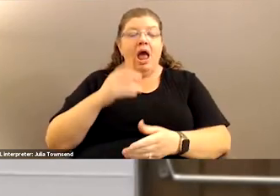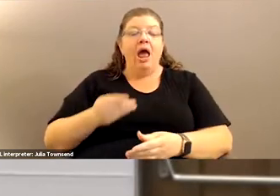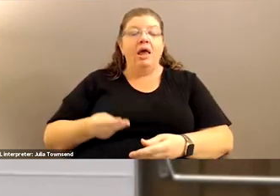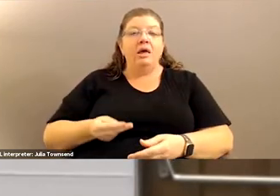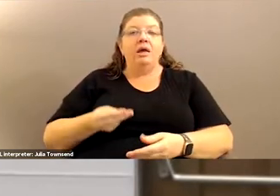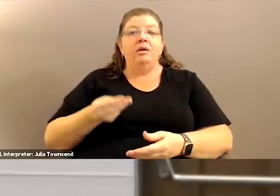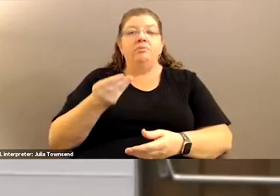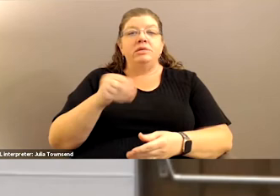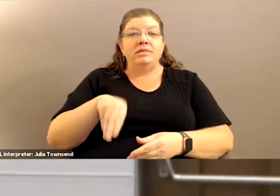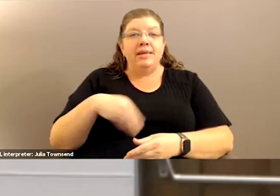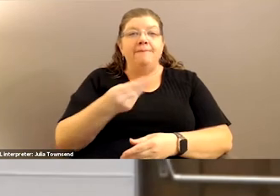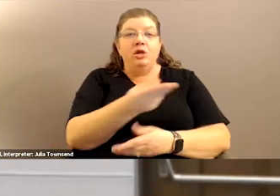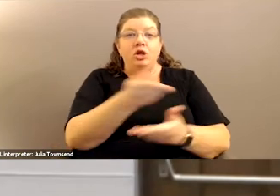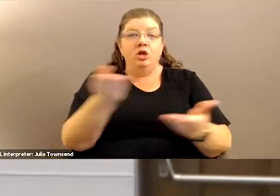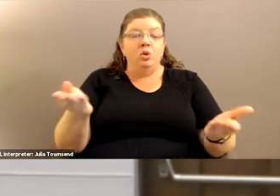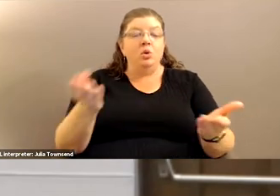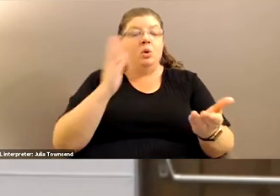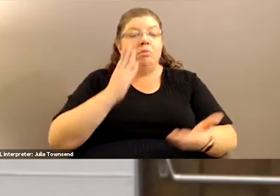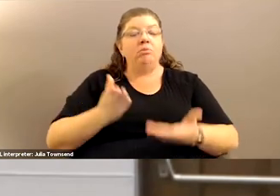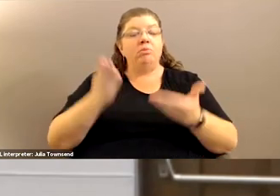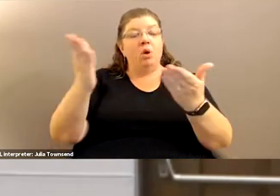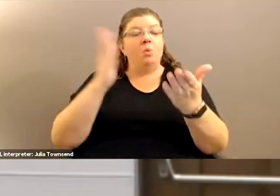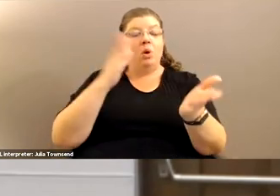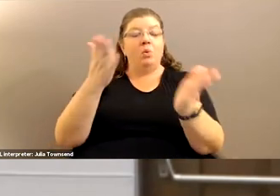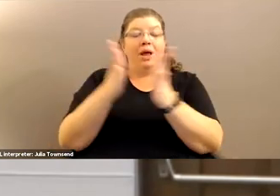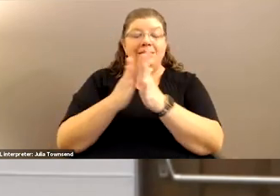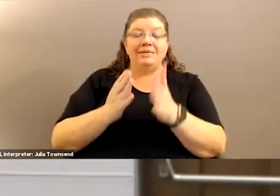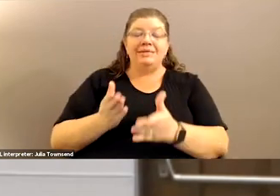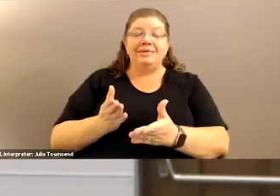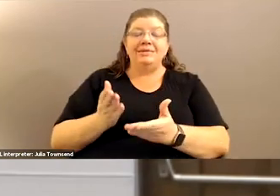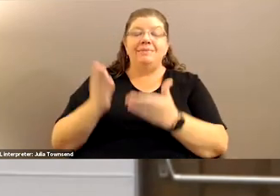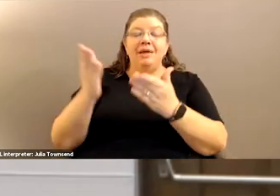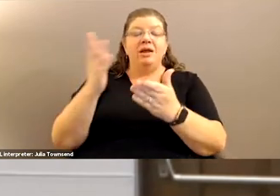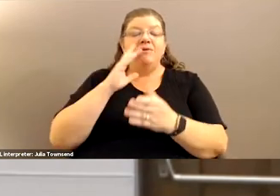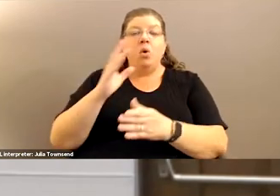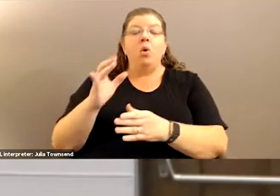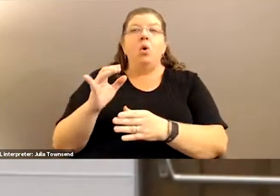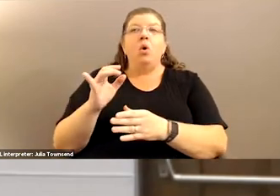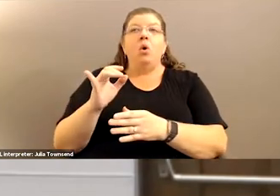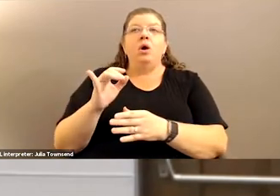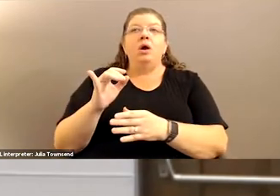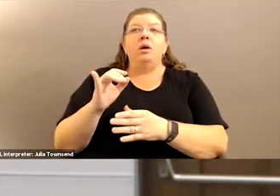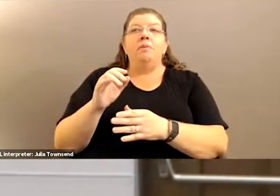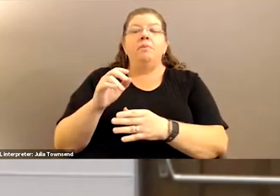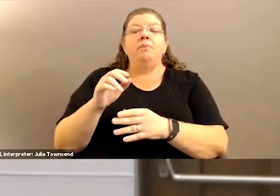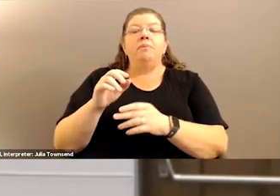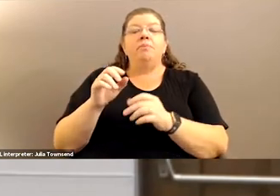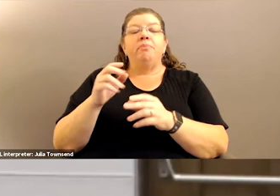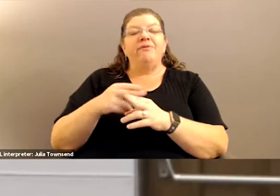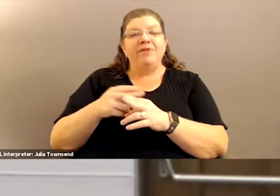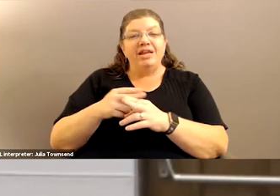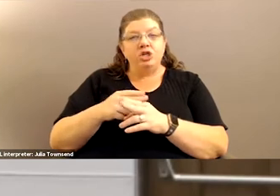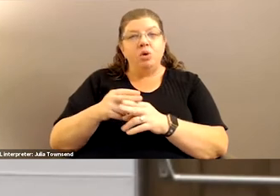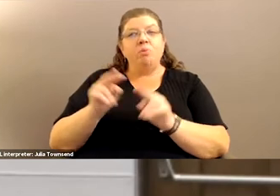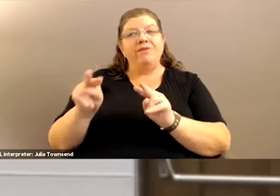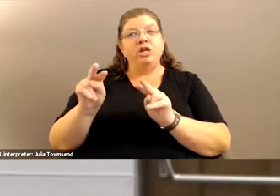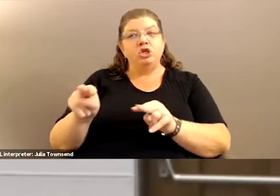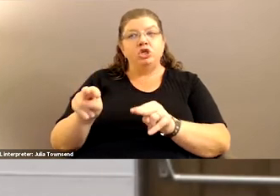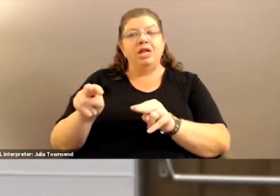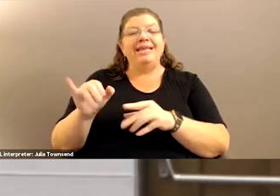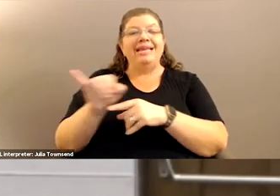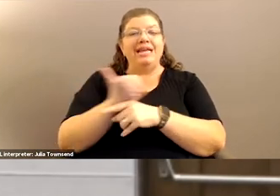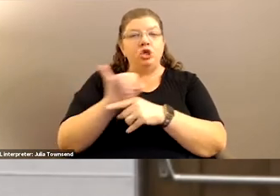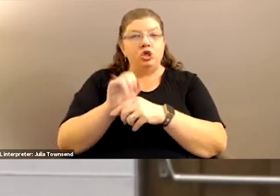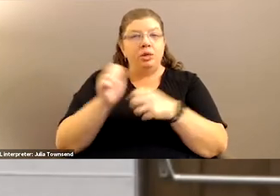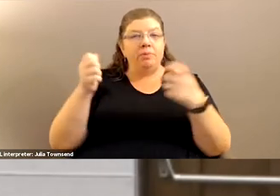we are requesting to submit through the ctc for provisional internship permits for the three people listed on